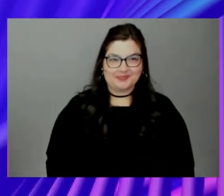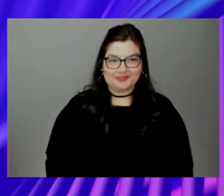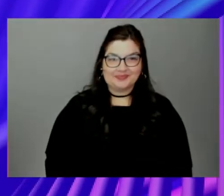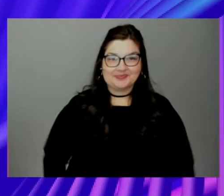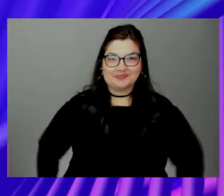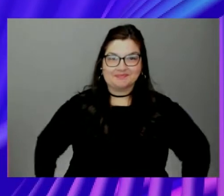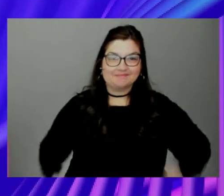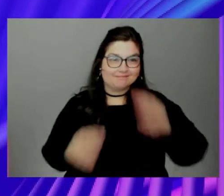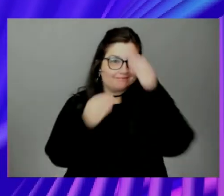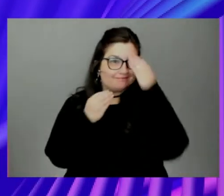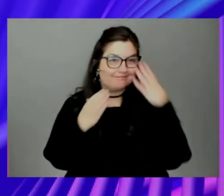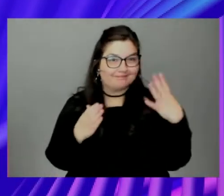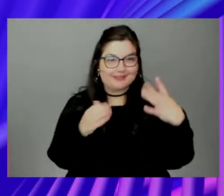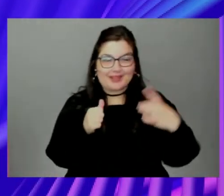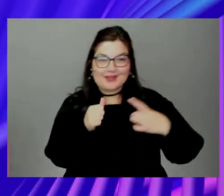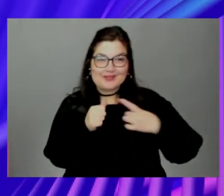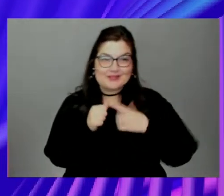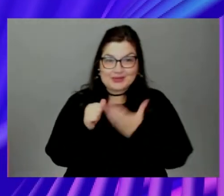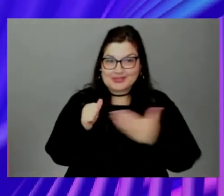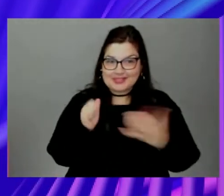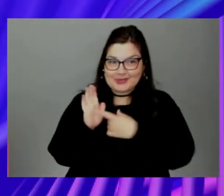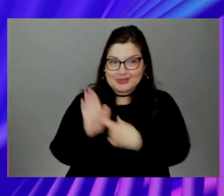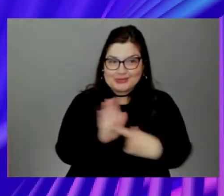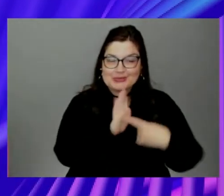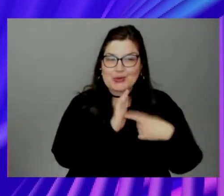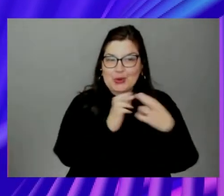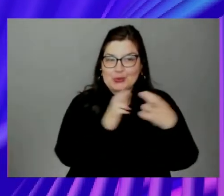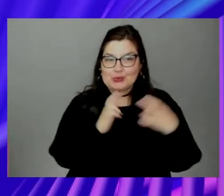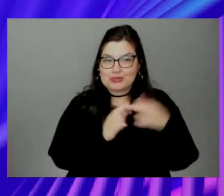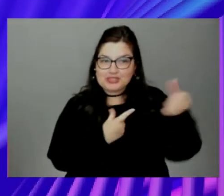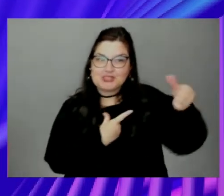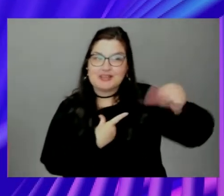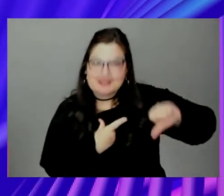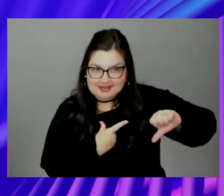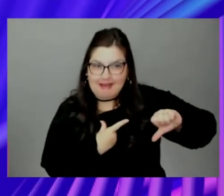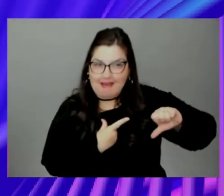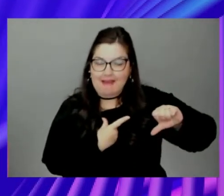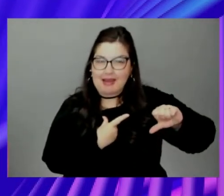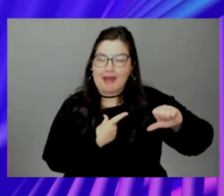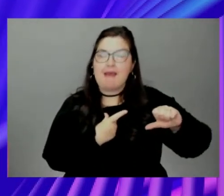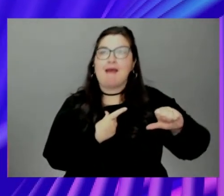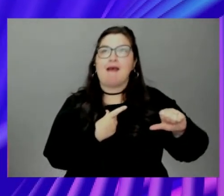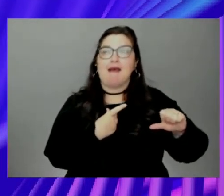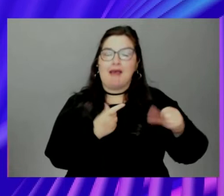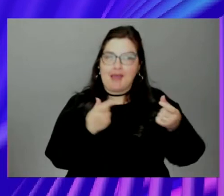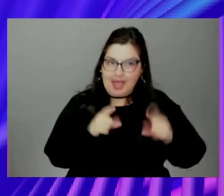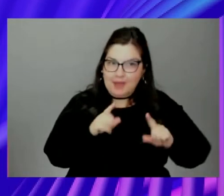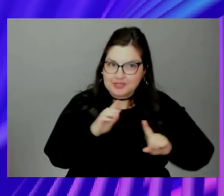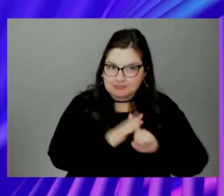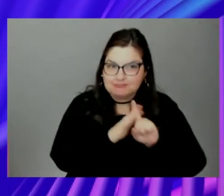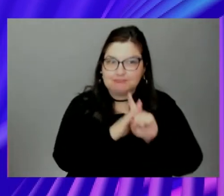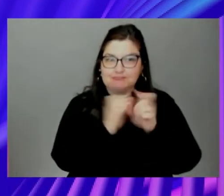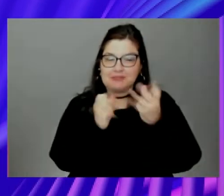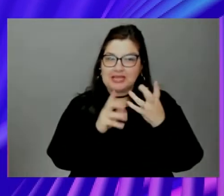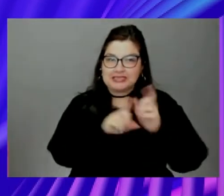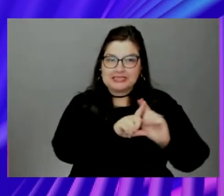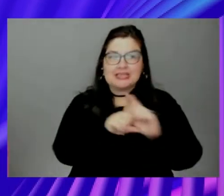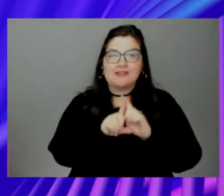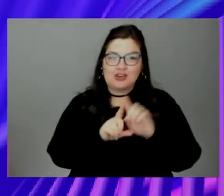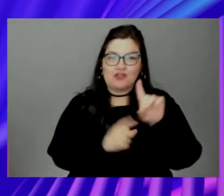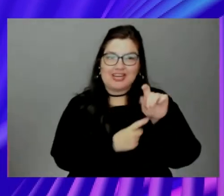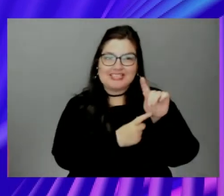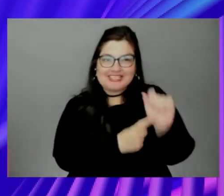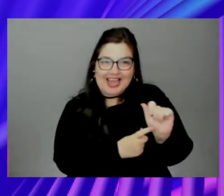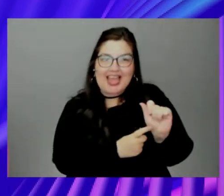talked about region deny, because this comes up a lot with our data residency conversations. We have a bunch of different guardrails for data residency, but I think this is the one